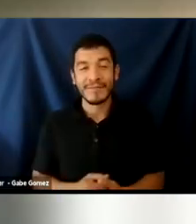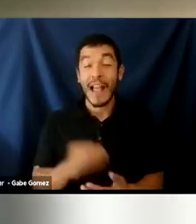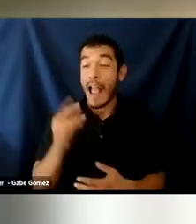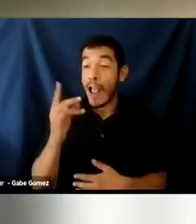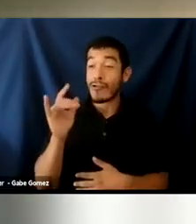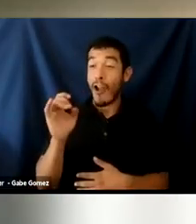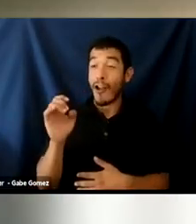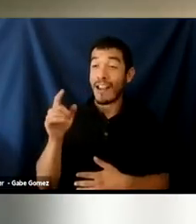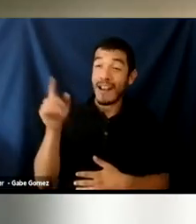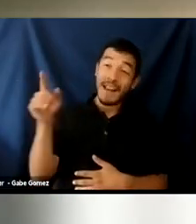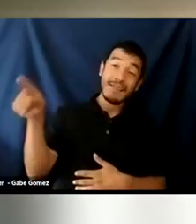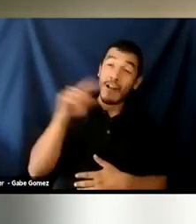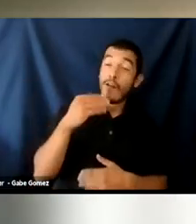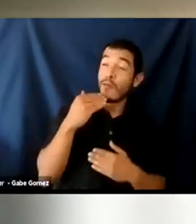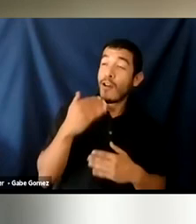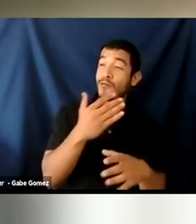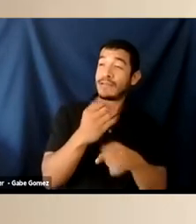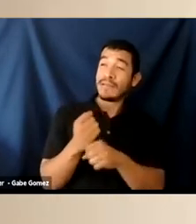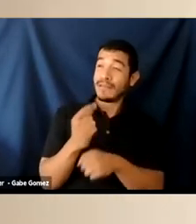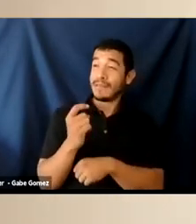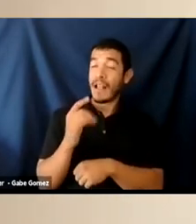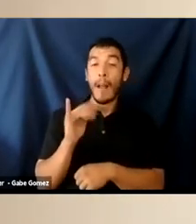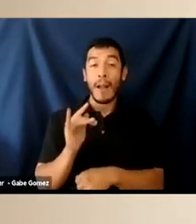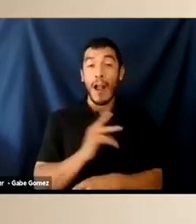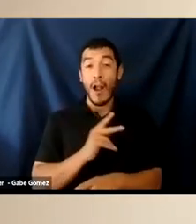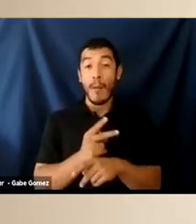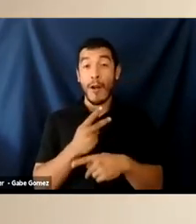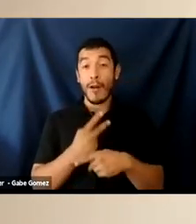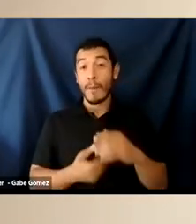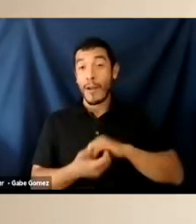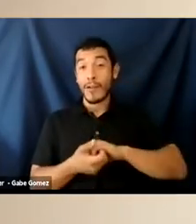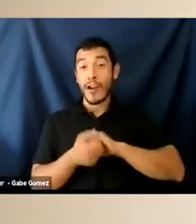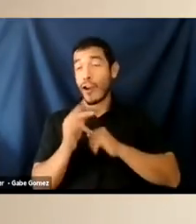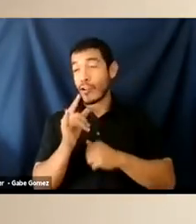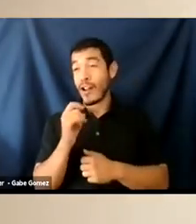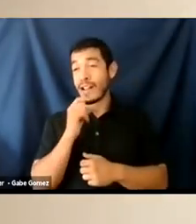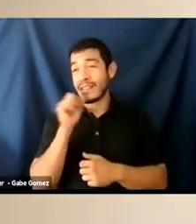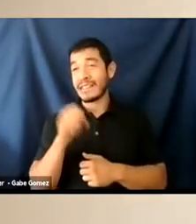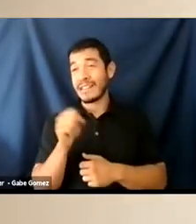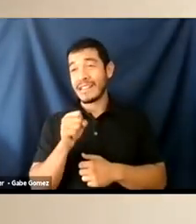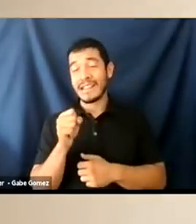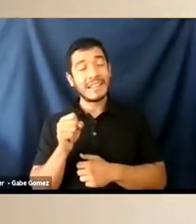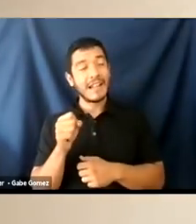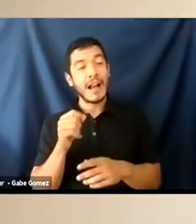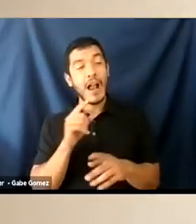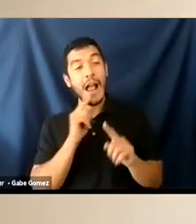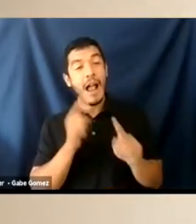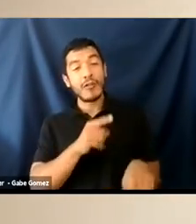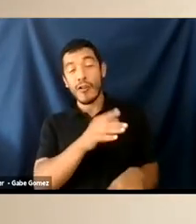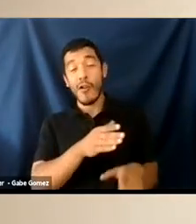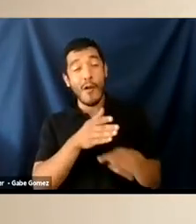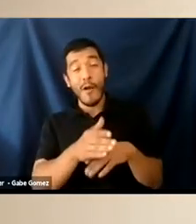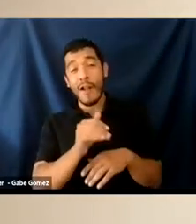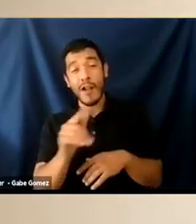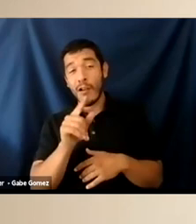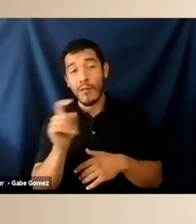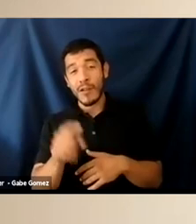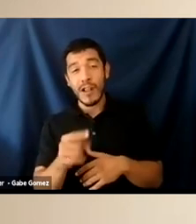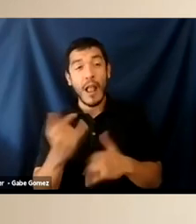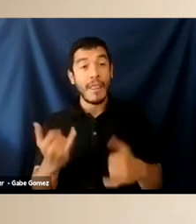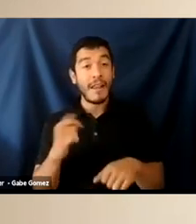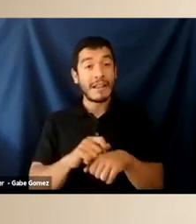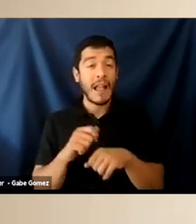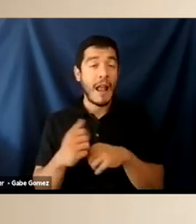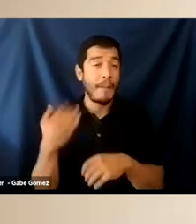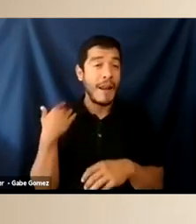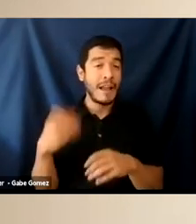received? By our production partners, I want to say, in answer to the overall question, this time last